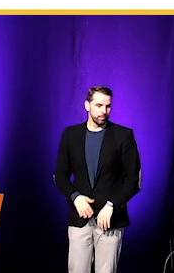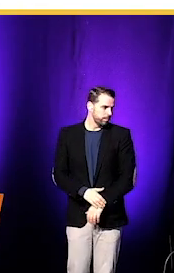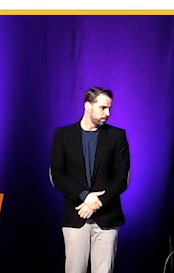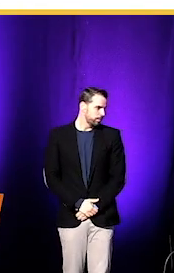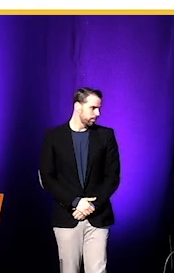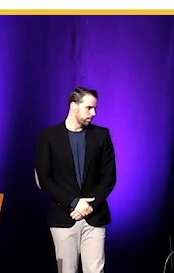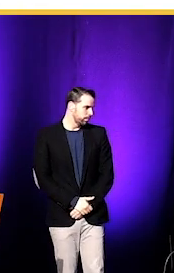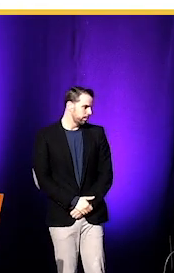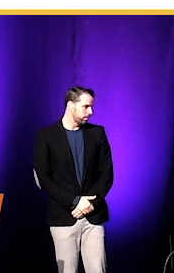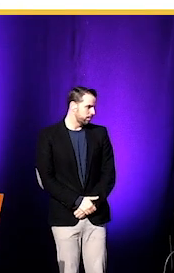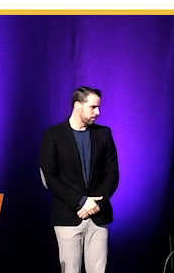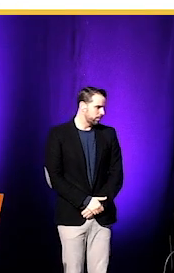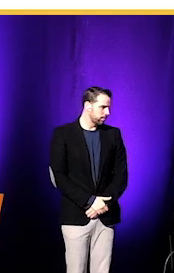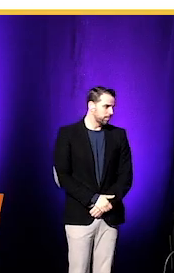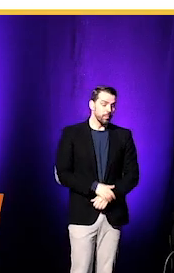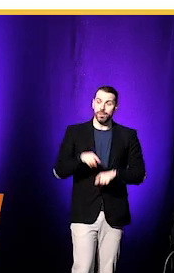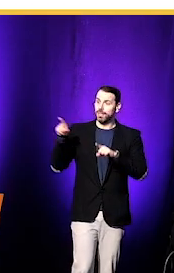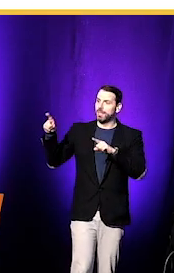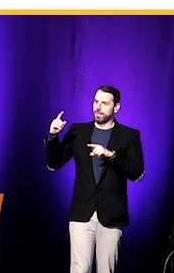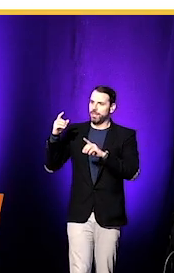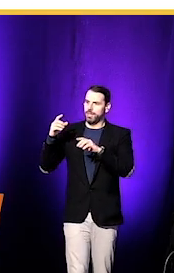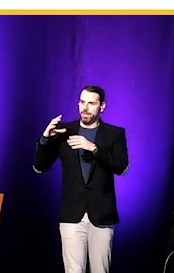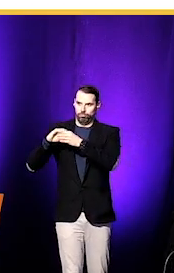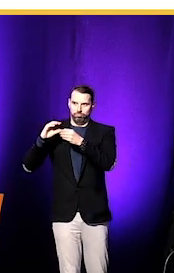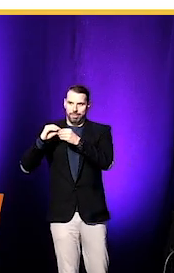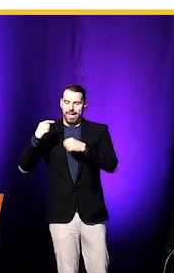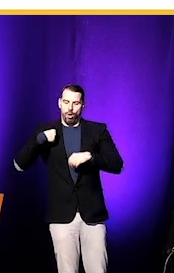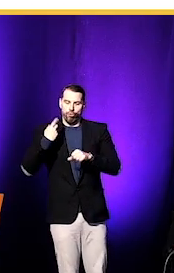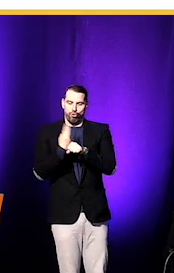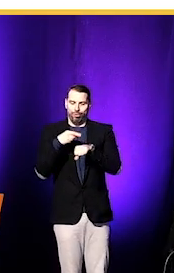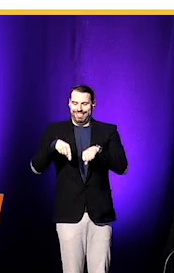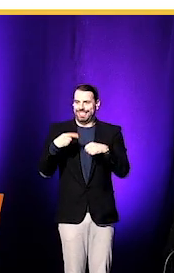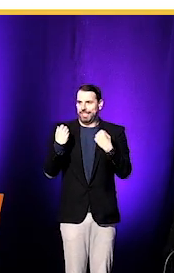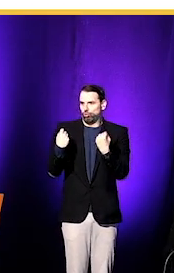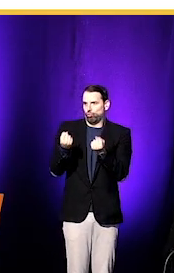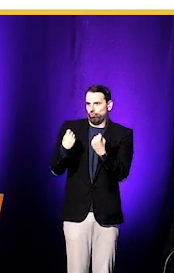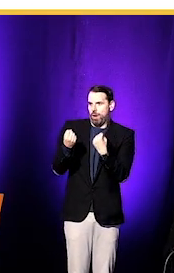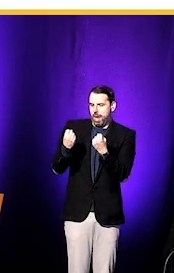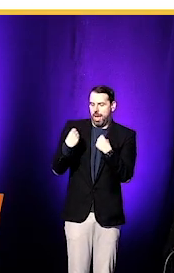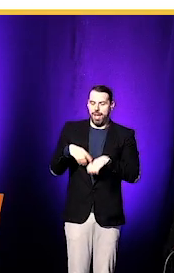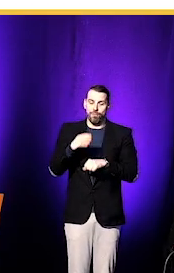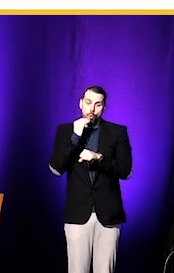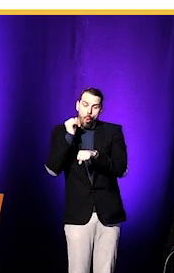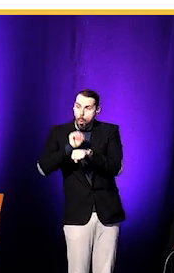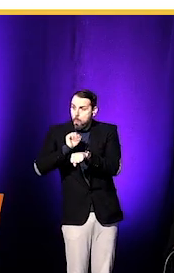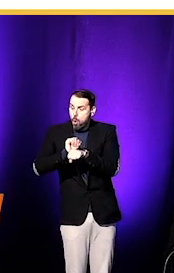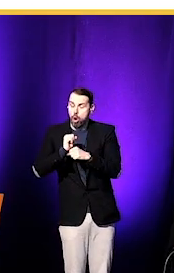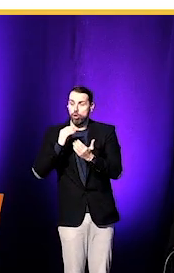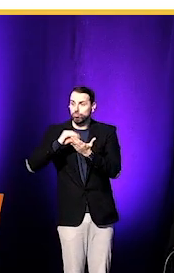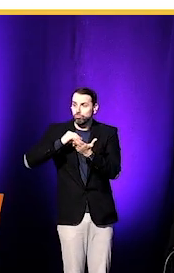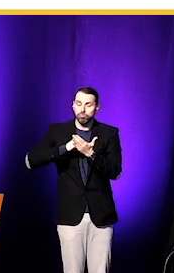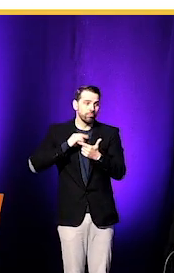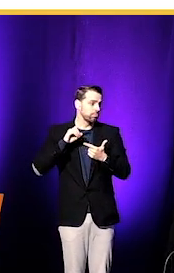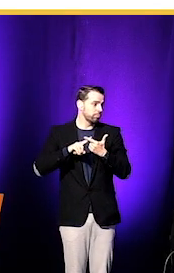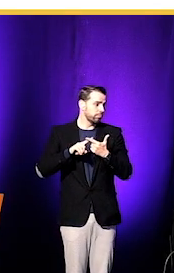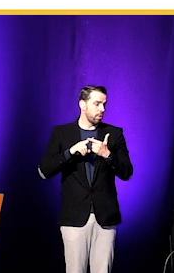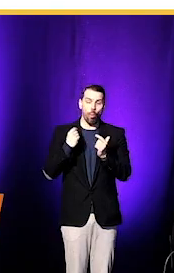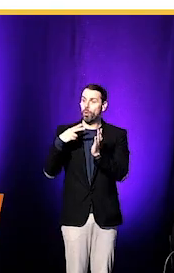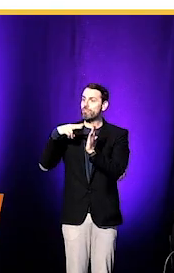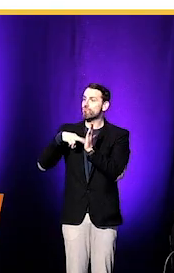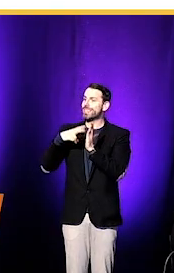We also use this time if we have to drive back. We do homework sometimes that can be read out